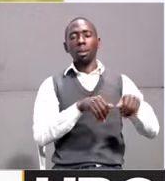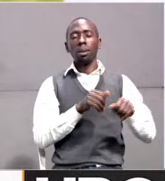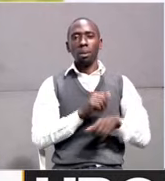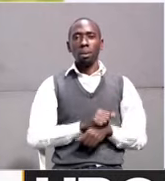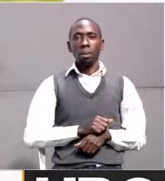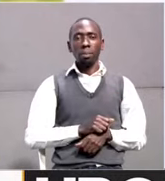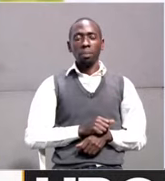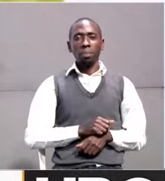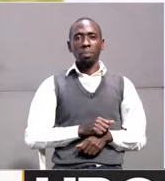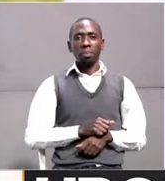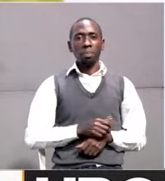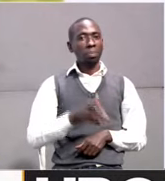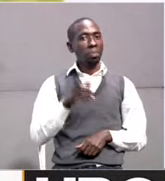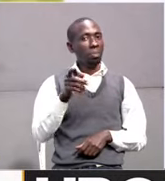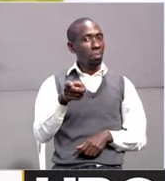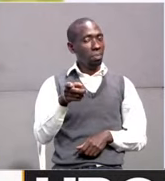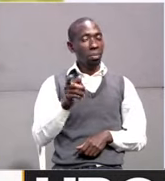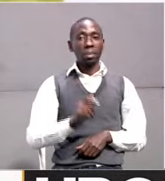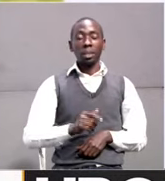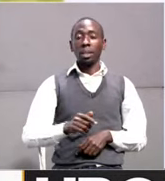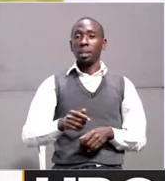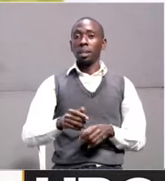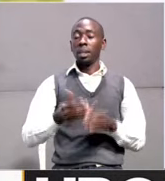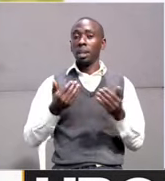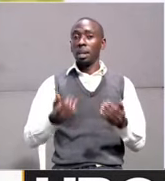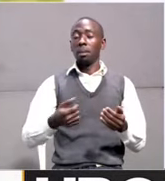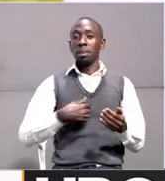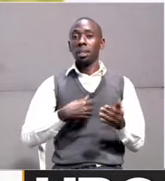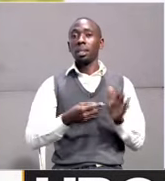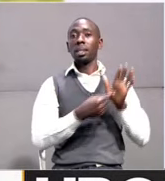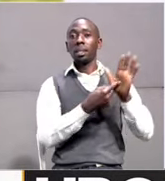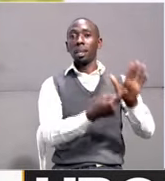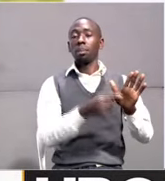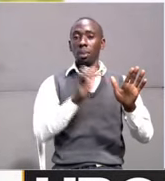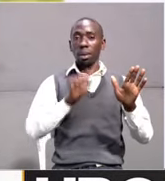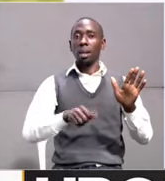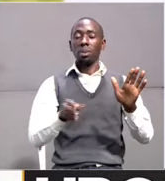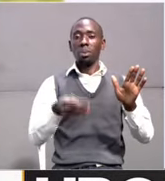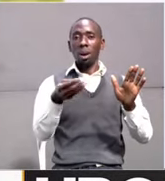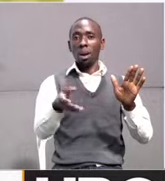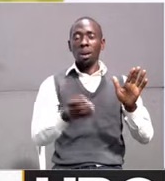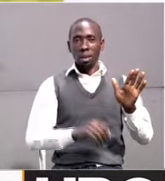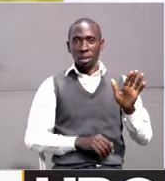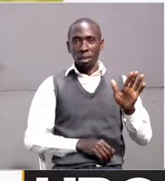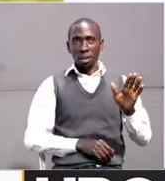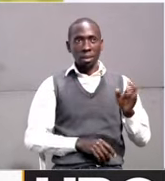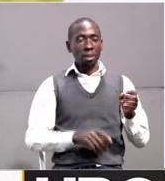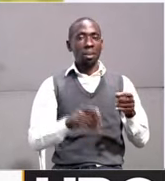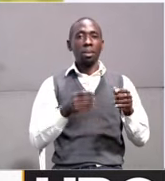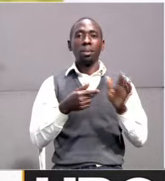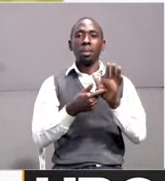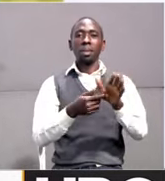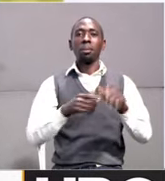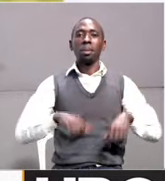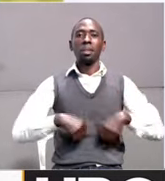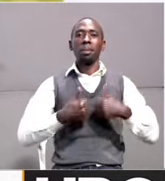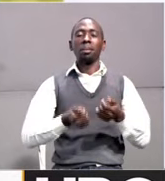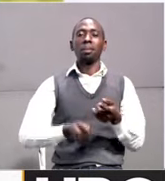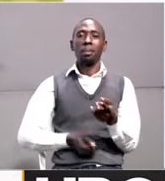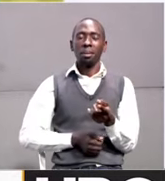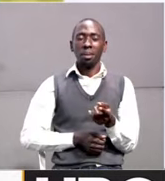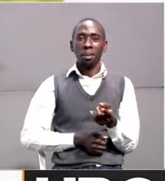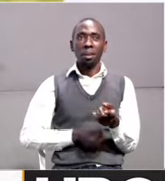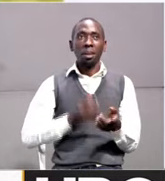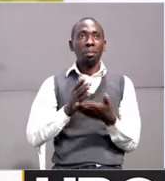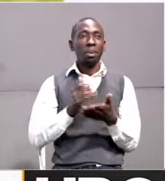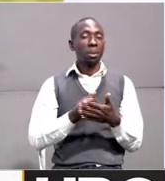Now here, I'll give you some examples, starting with myself, because